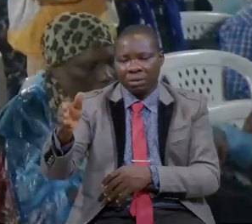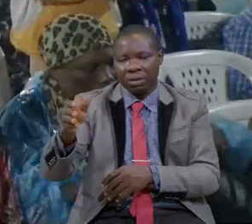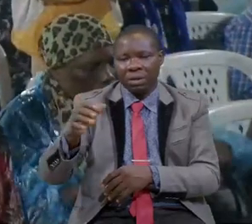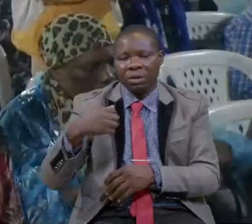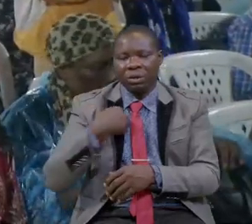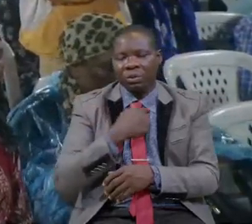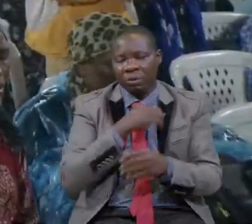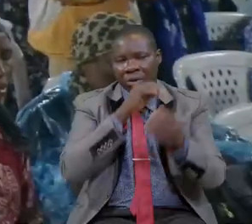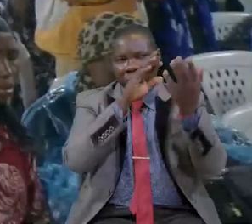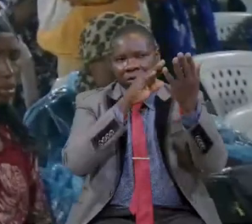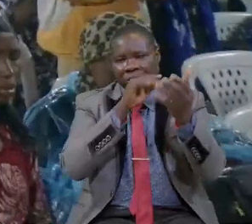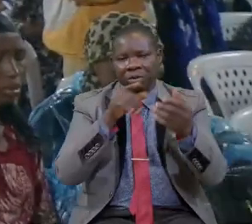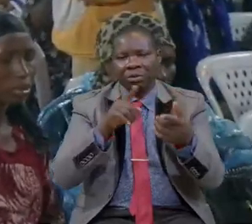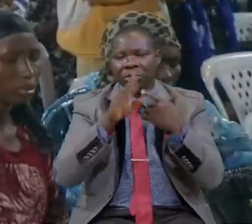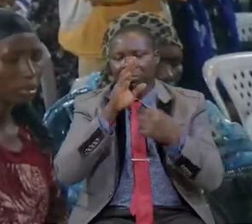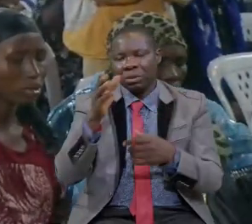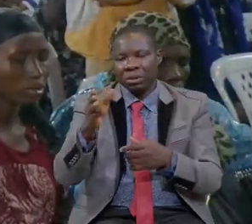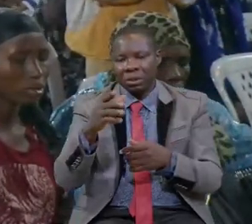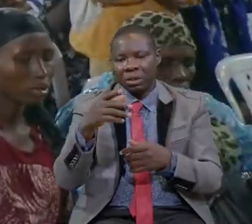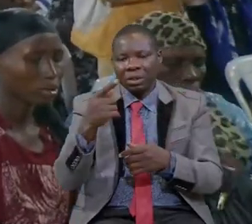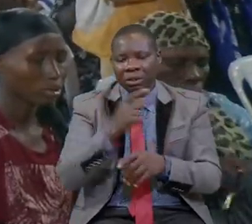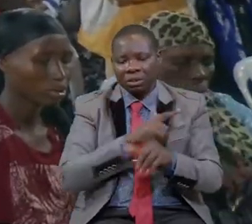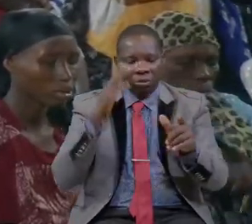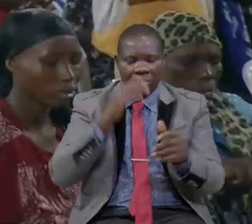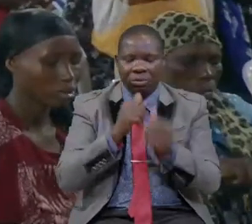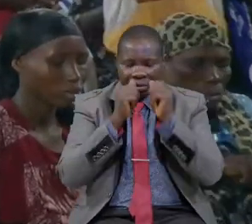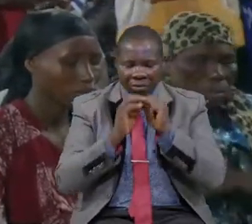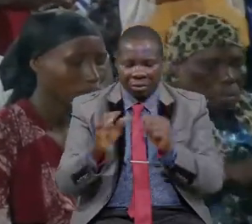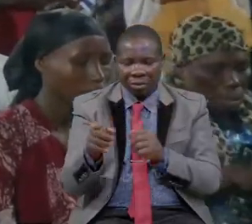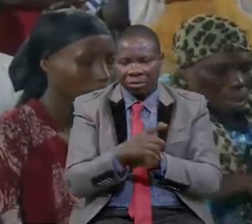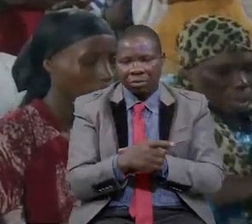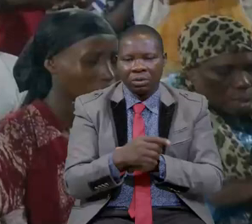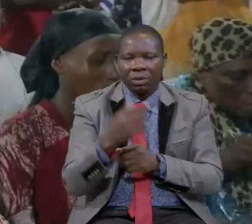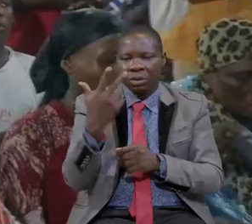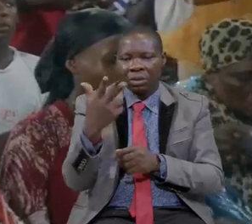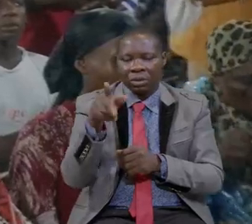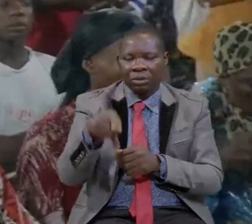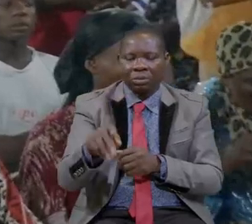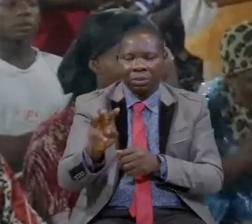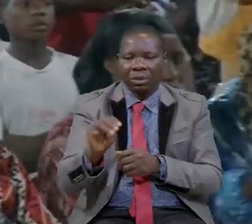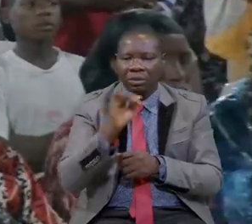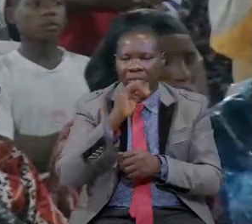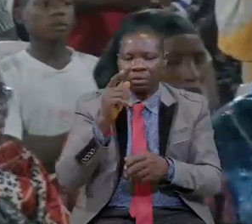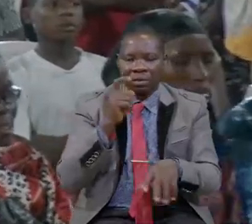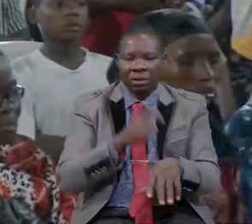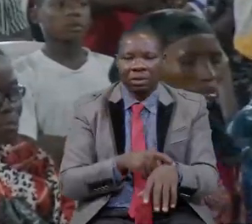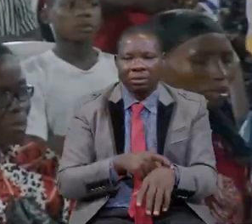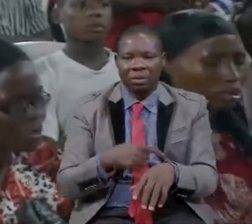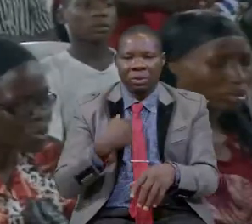Lord will bless you. 3 p.m. also is the time. We expect you will be there.